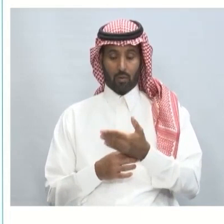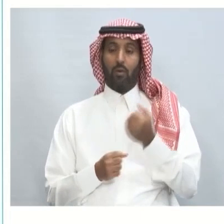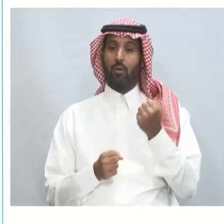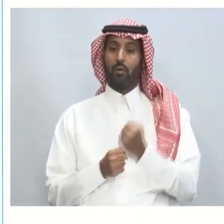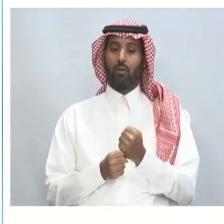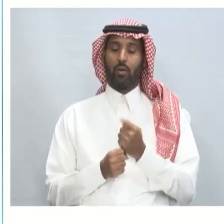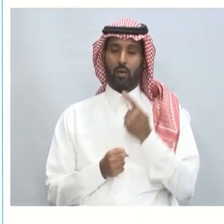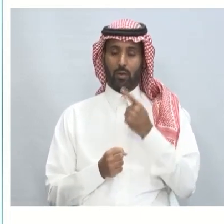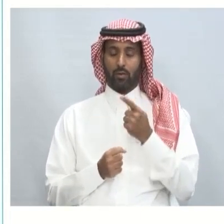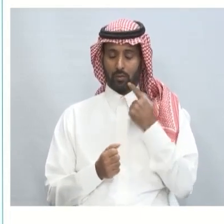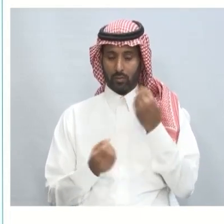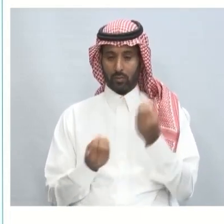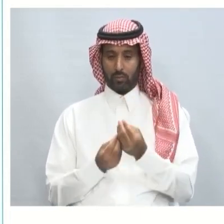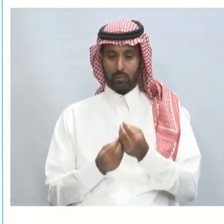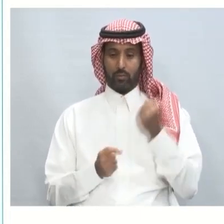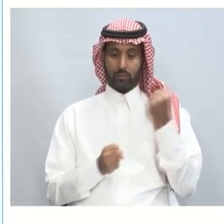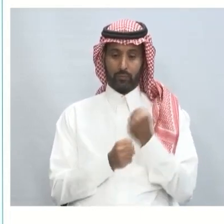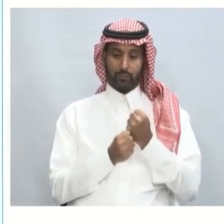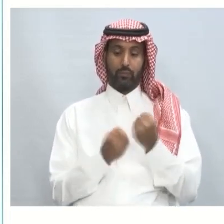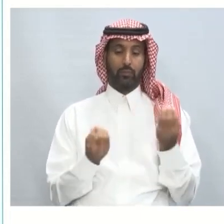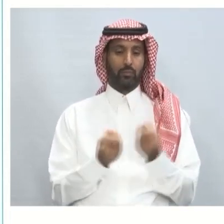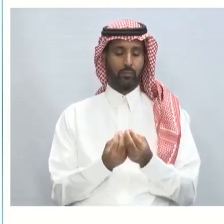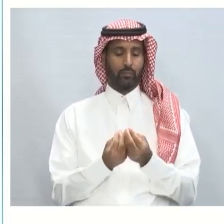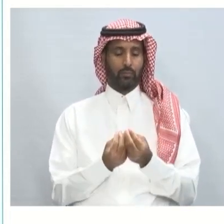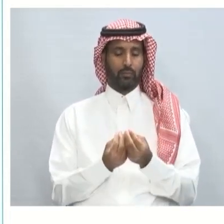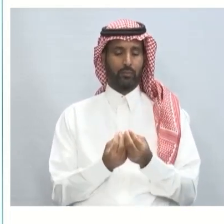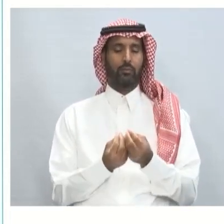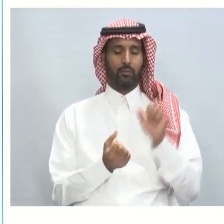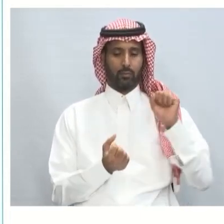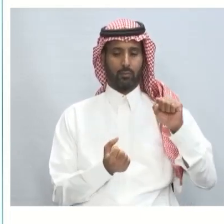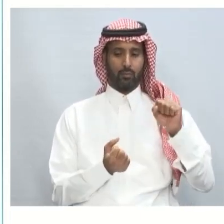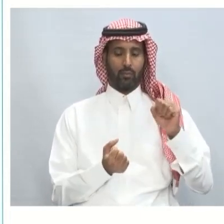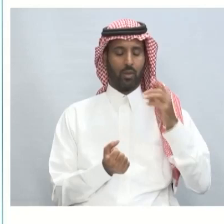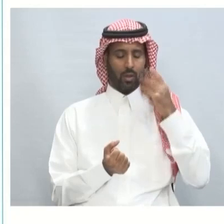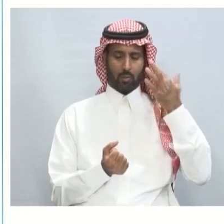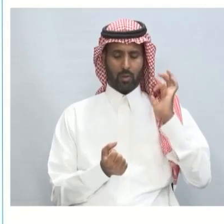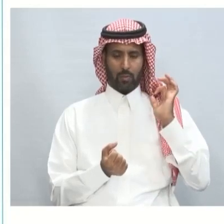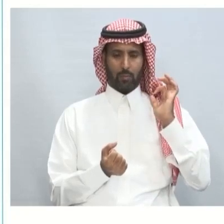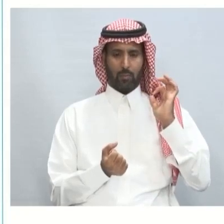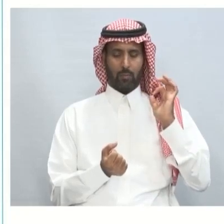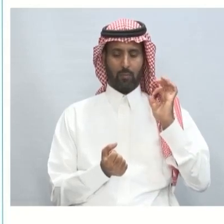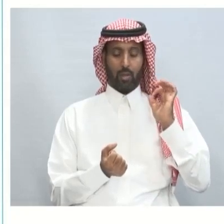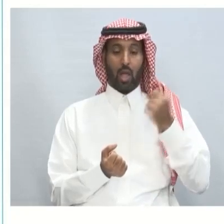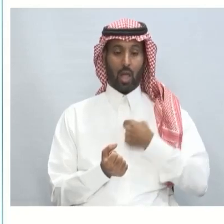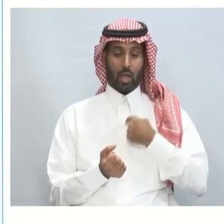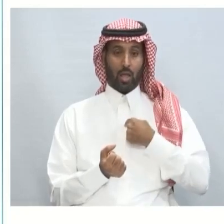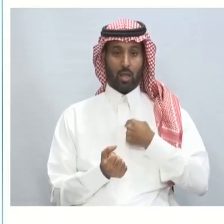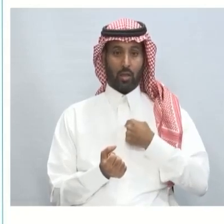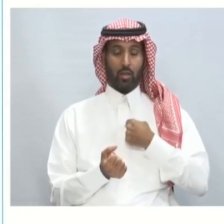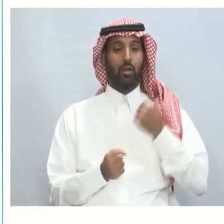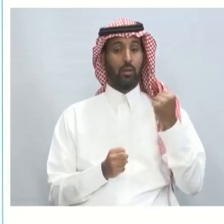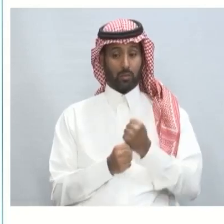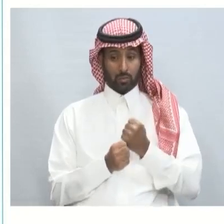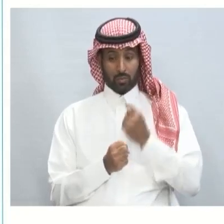others when I'm in a group. So, yeah, but I don't mind. I will with others